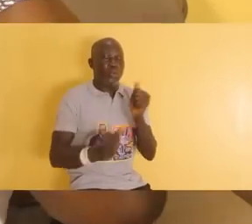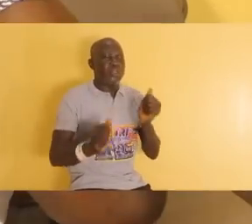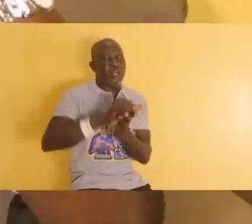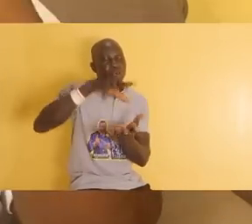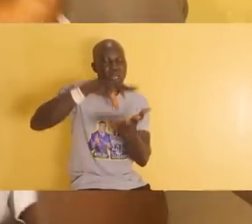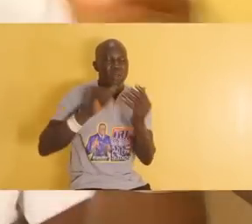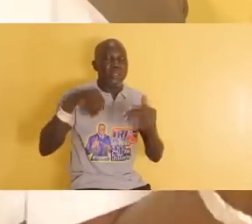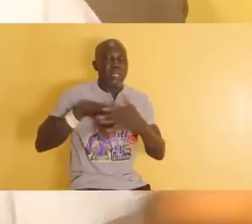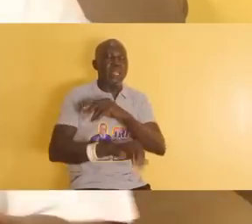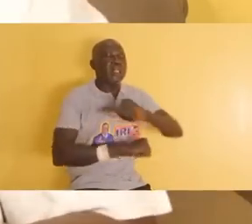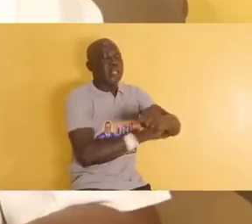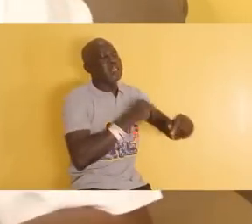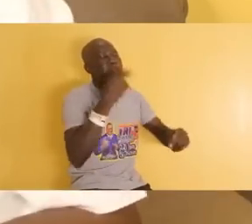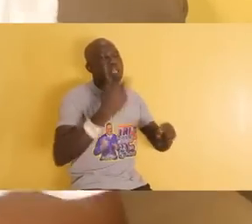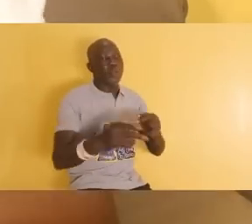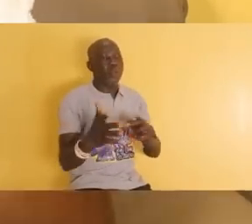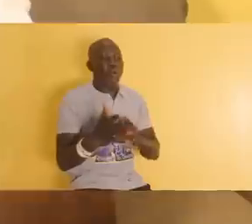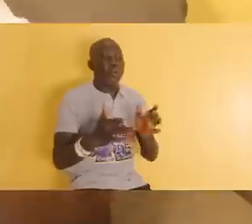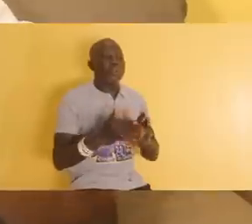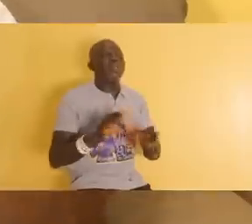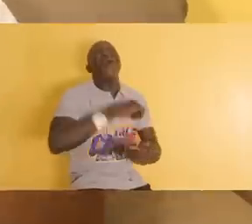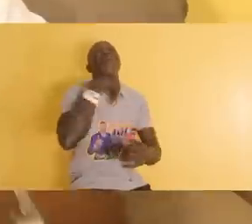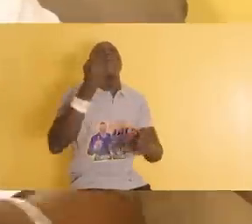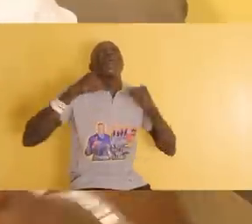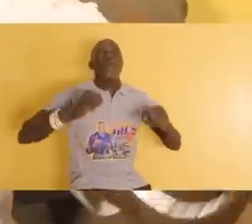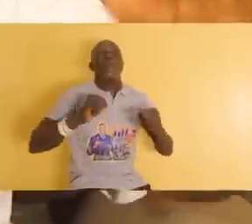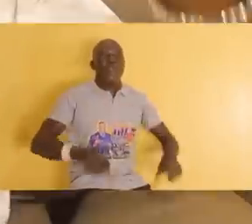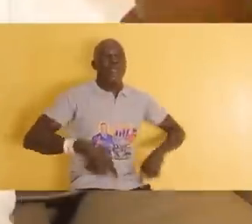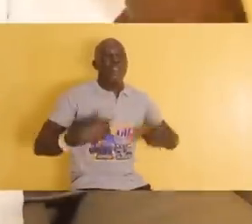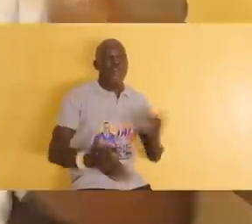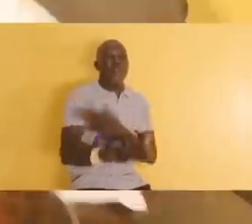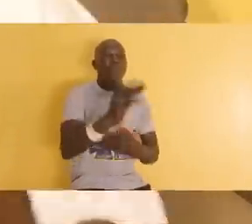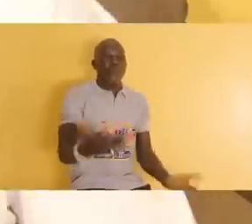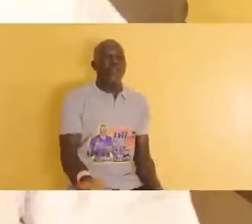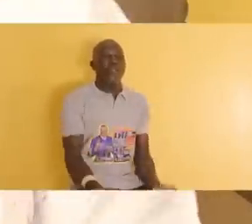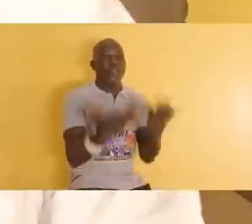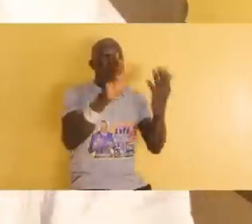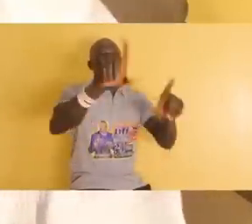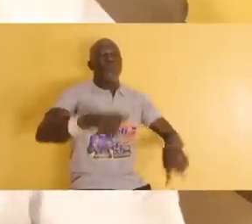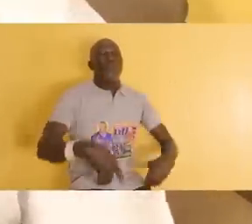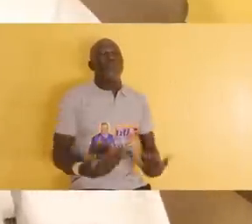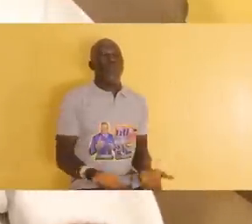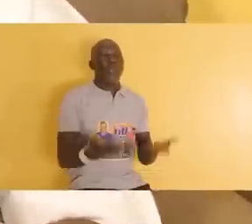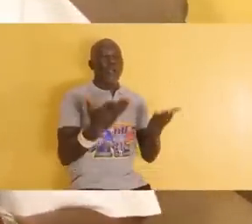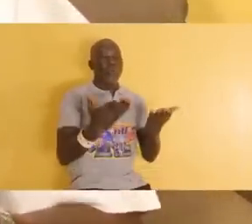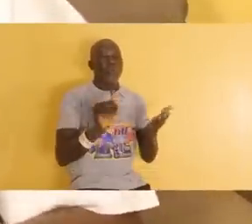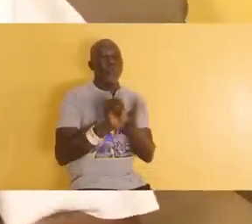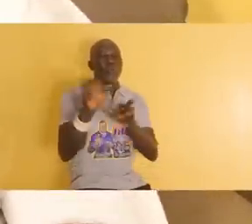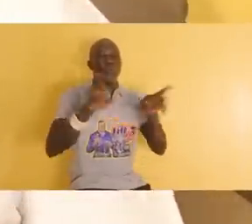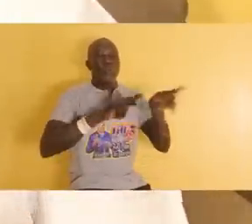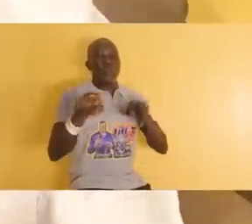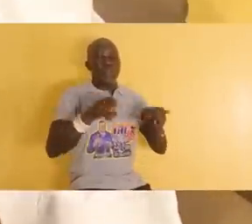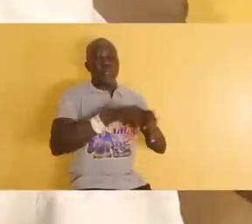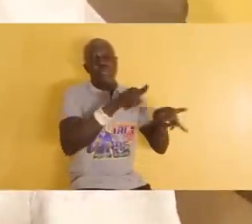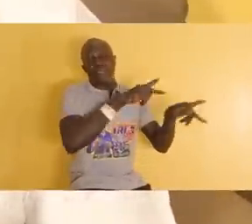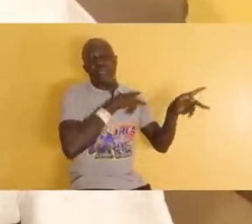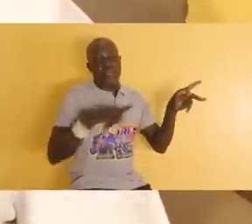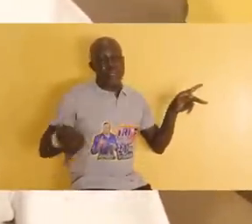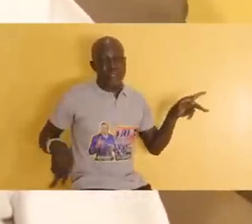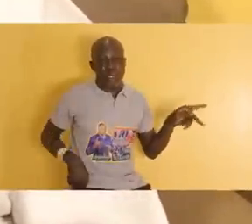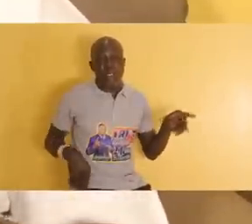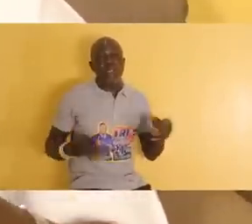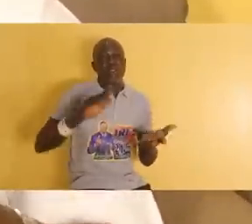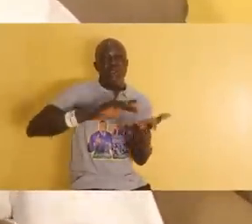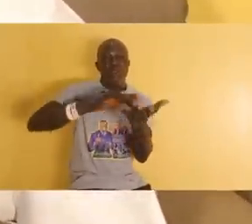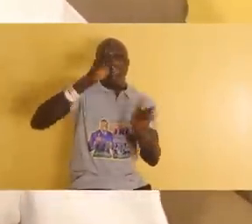Because I should go play in the party. Bala wala ni o ma gbe aye e dide wa de se bi oba amen